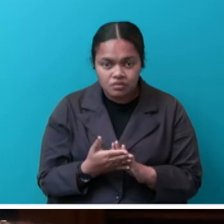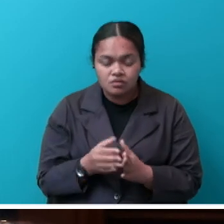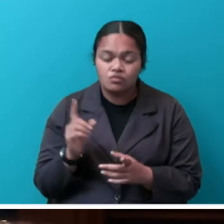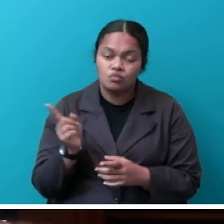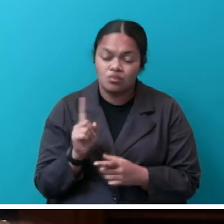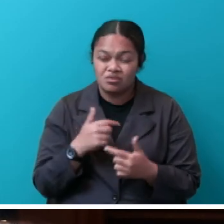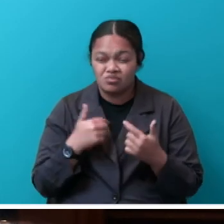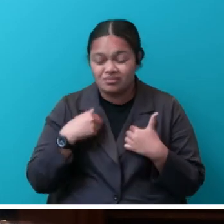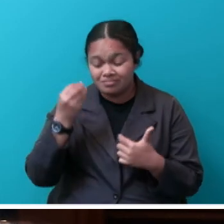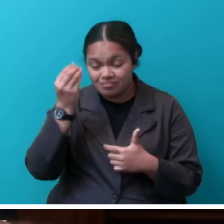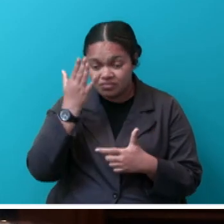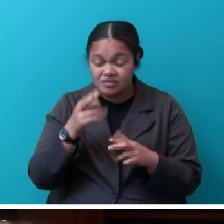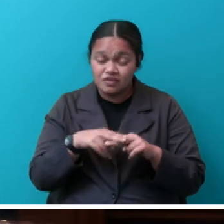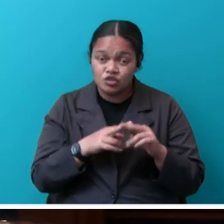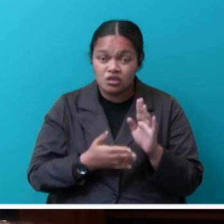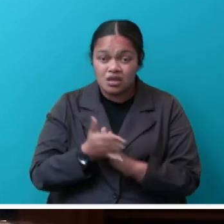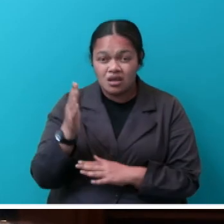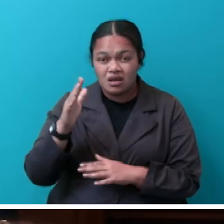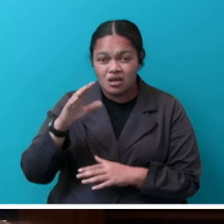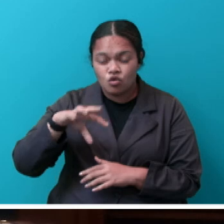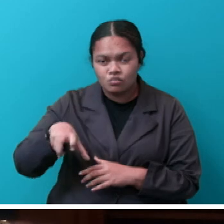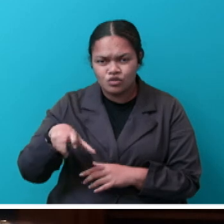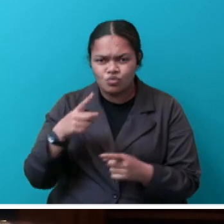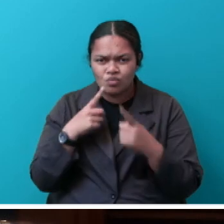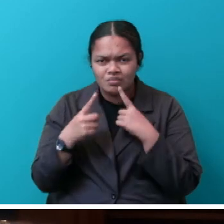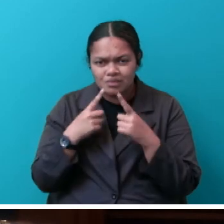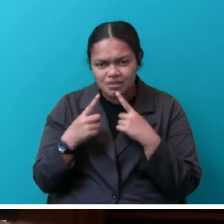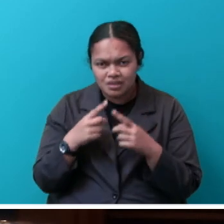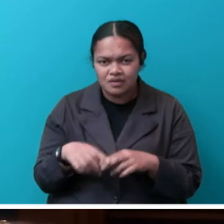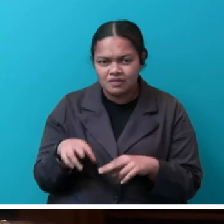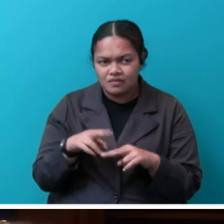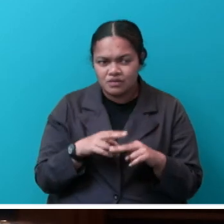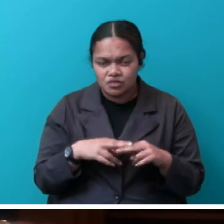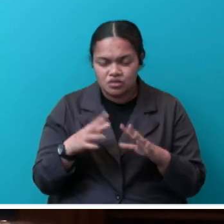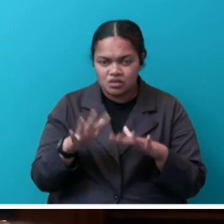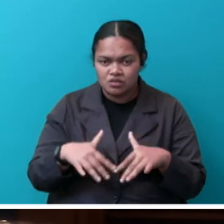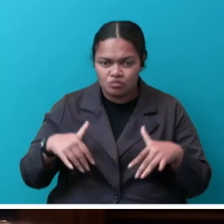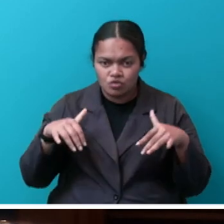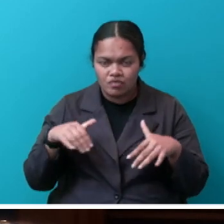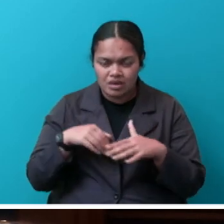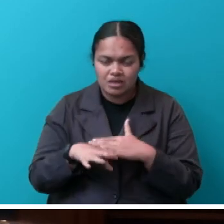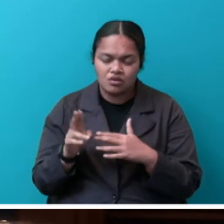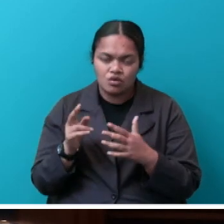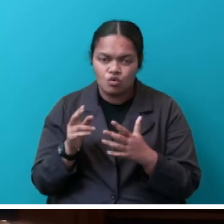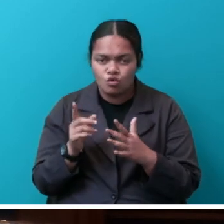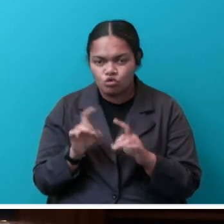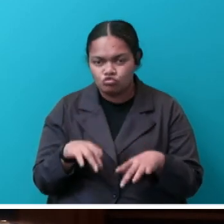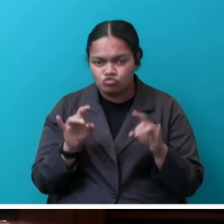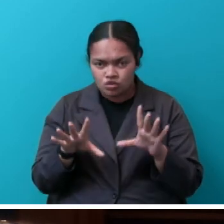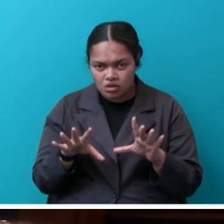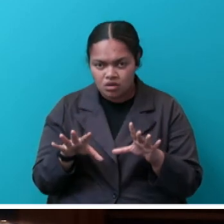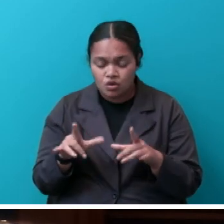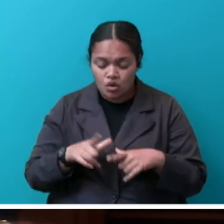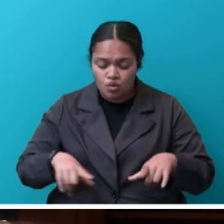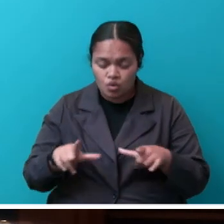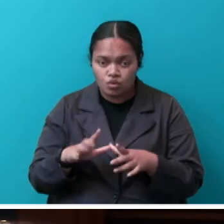shared on Fiji High Commission website for responses from Fijian diaspora in Australia. The local community